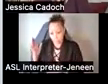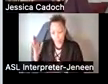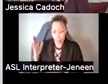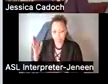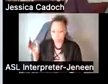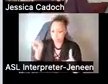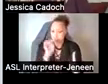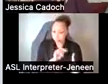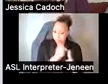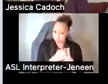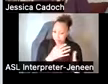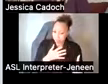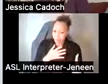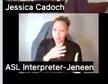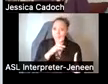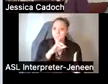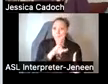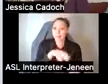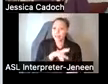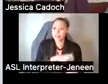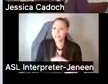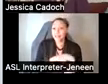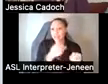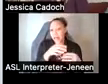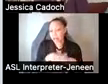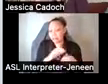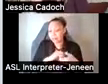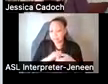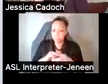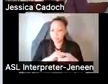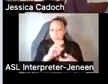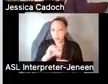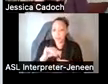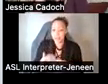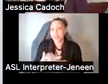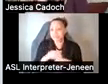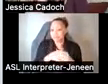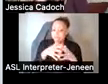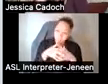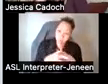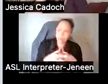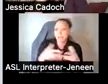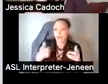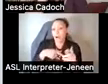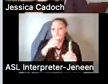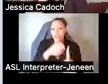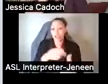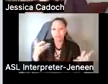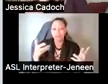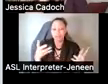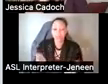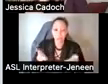The National Alliance on Mental Illness of New York City is a grassroots mental health organization. Our mission is to provide